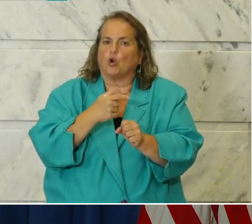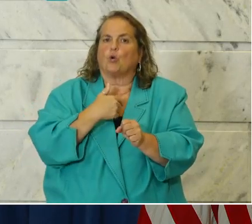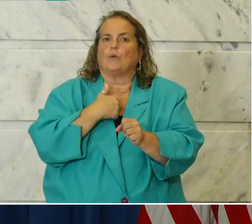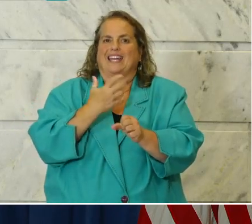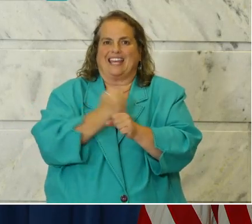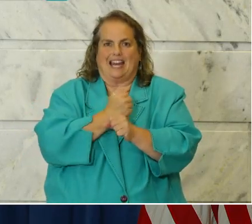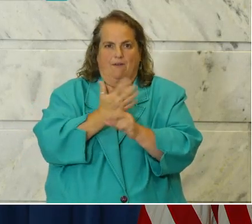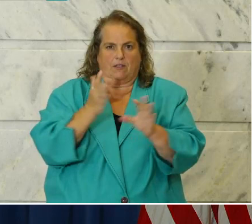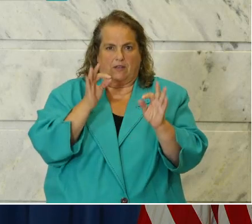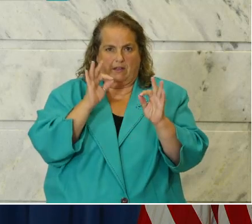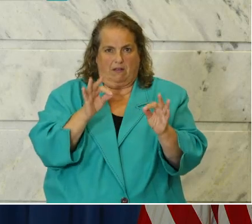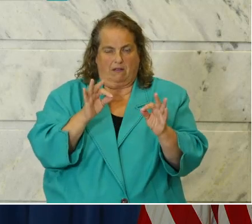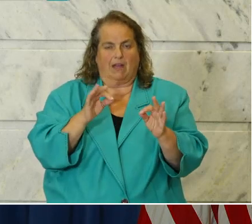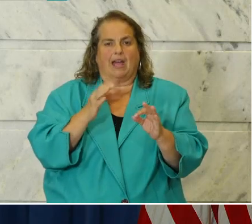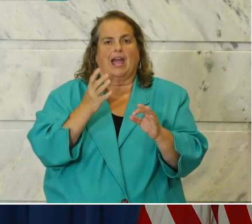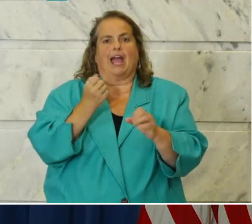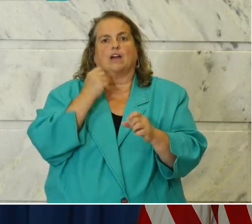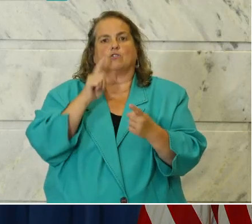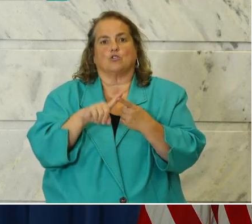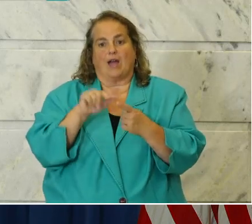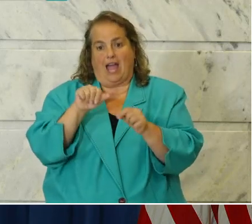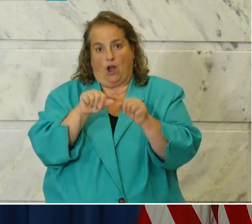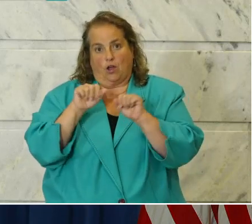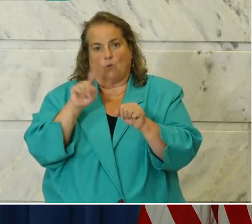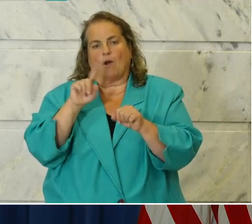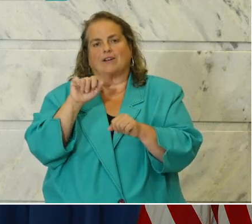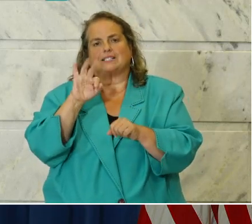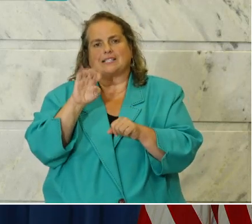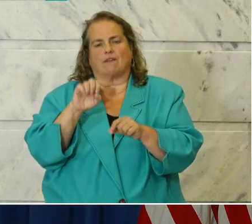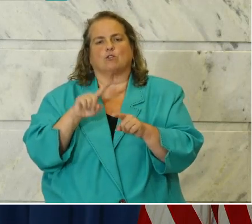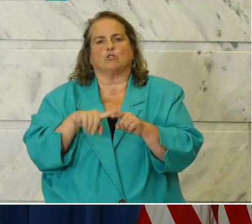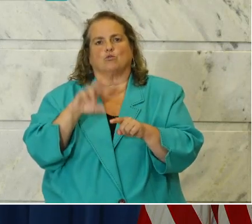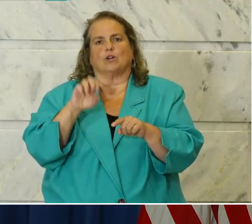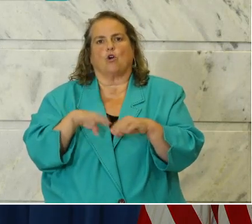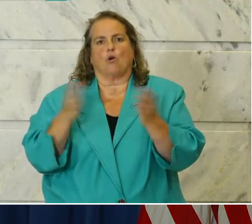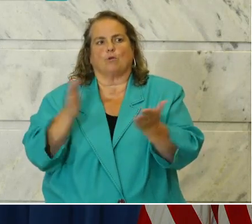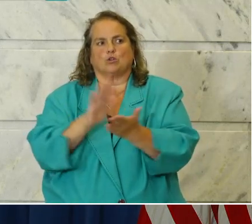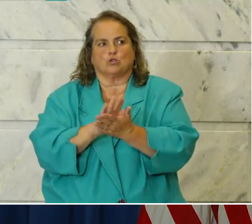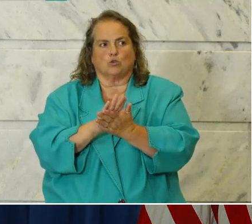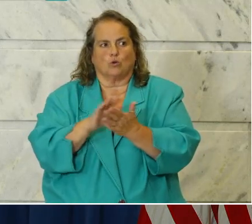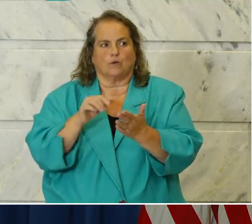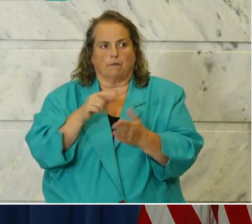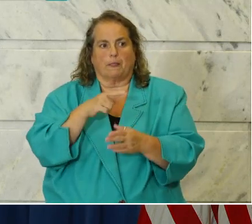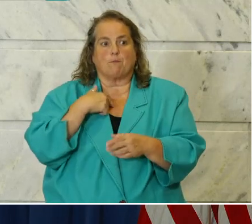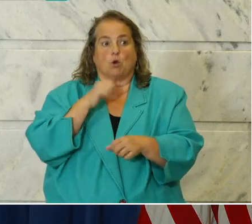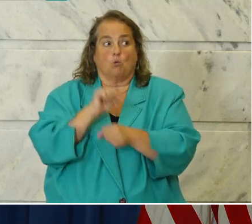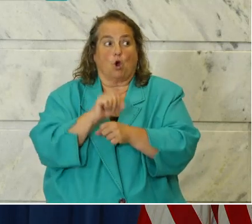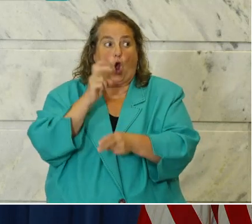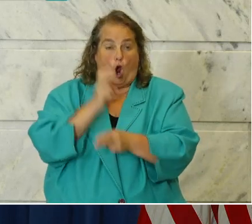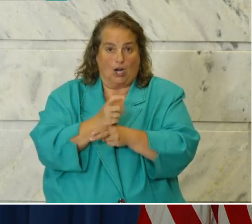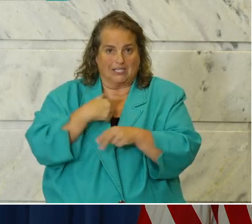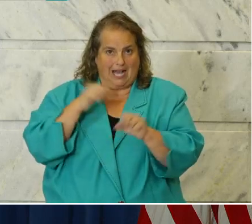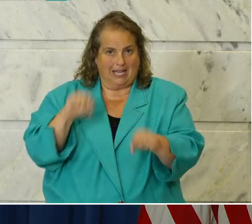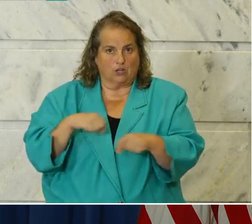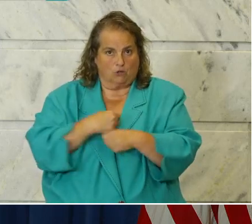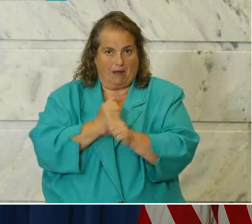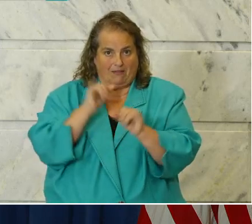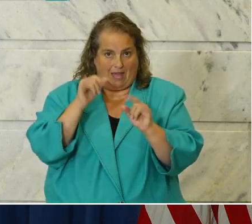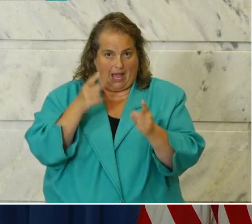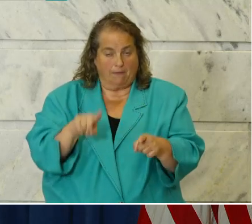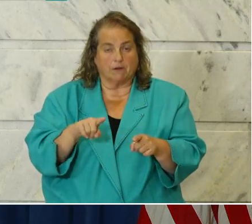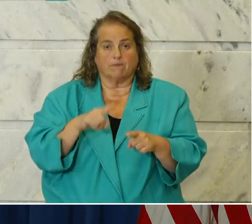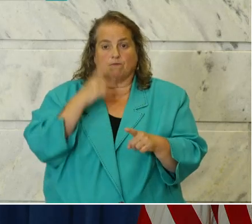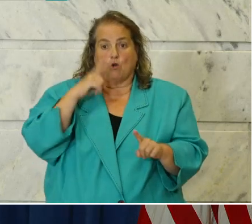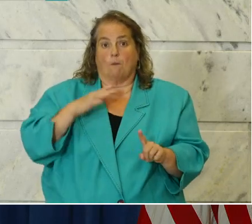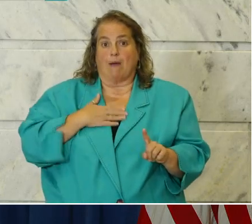area where it's safe to reopen those schools to in-person classes. I'm going to work as hard as I can to make that happen, both for my own sanity